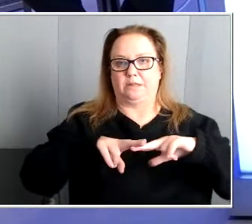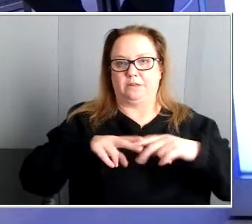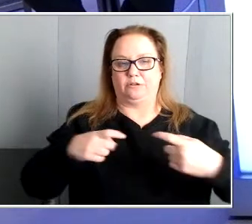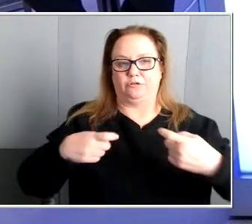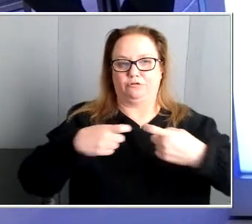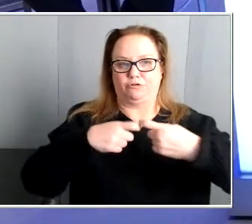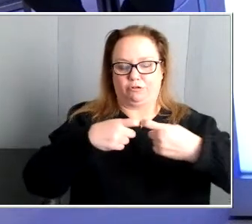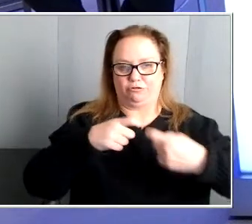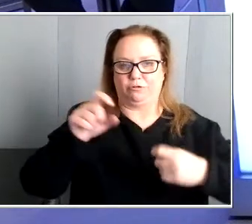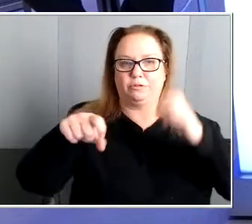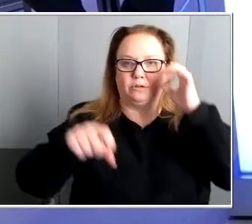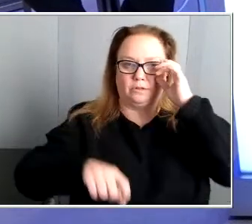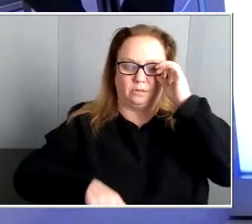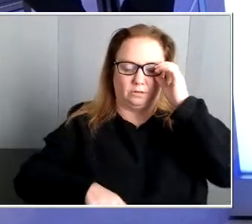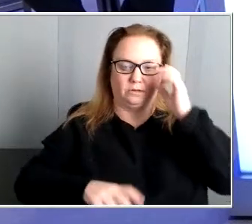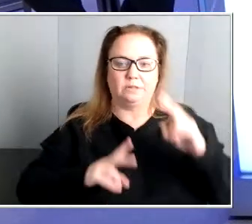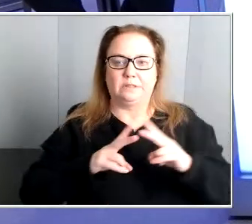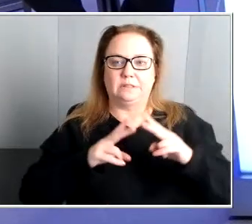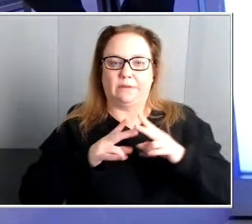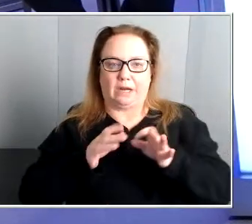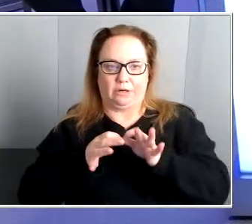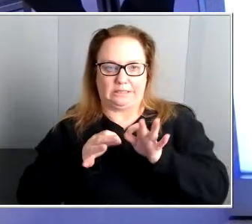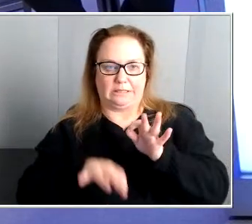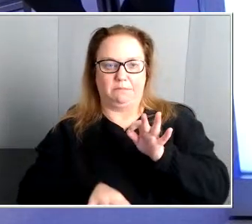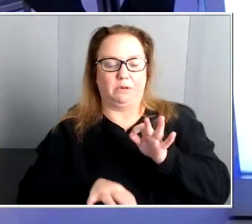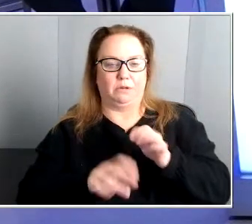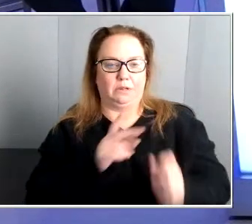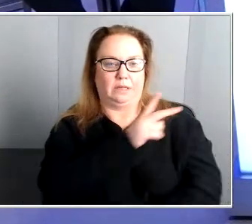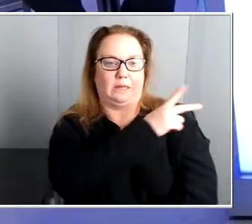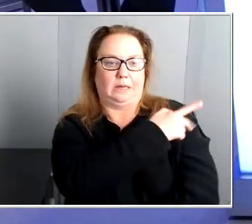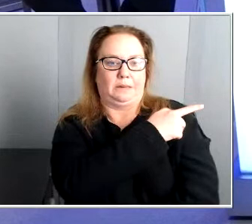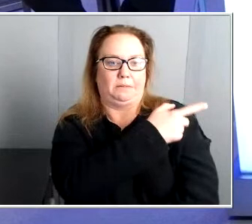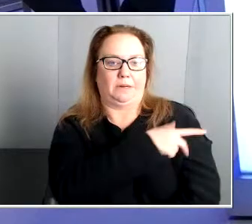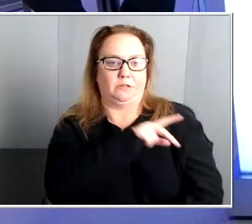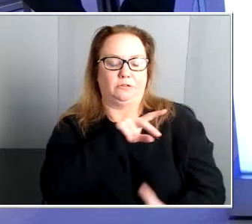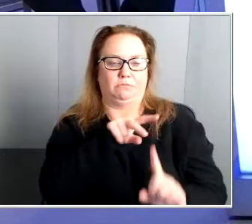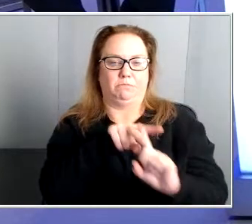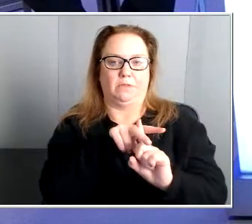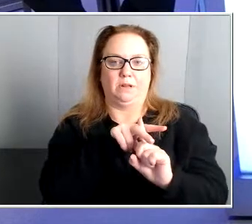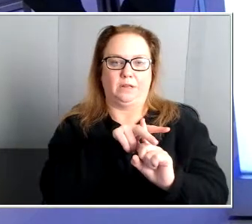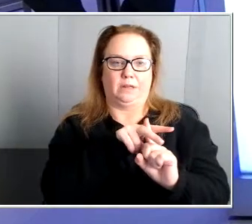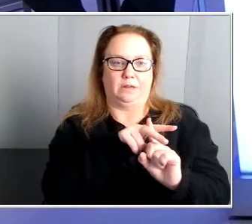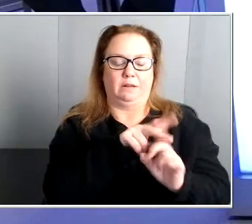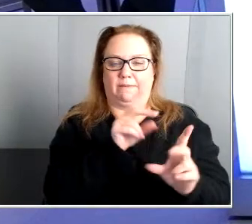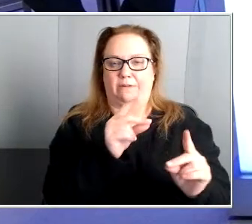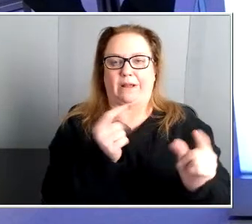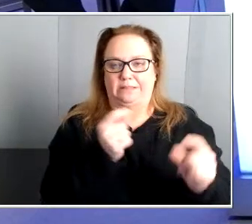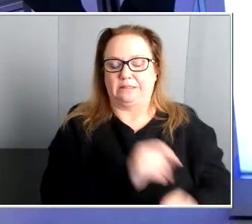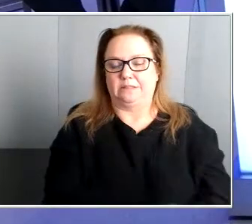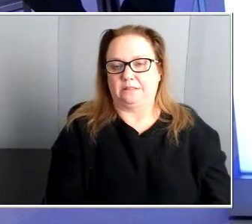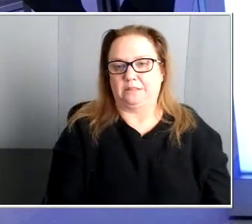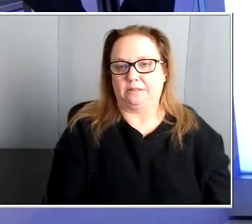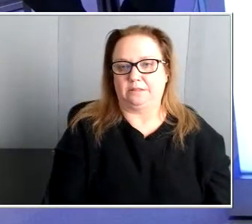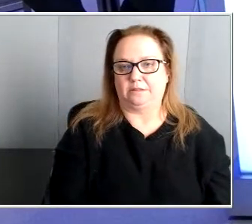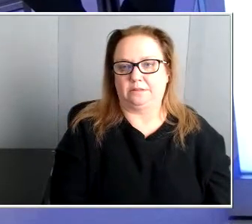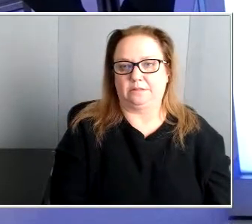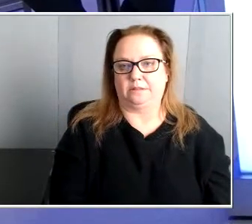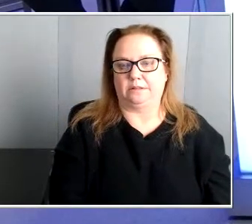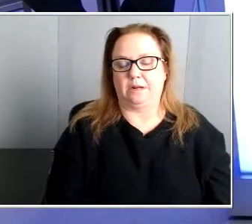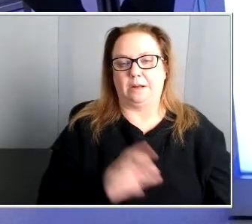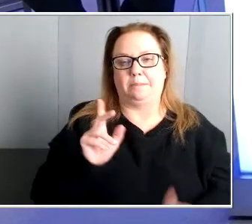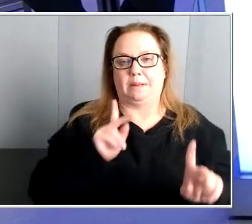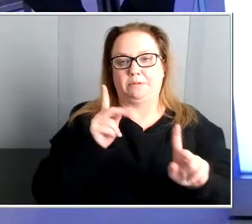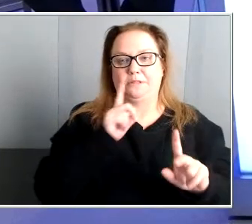Absolutely. Okay, it's very simple, and patients are able to do it very fast. So in the old terms, when people say, I got to go get